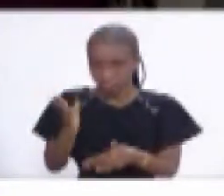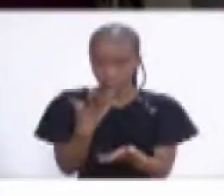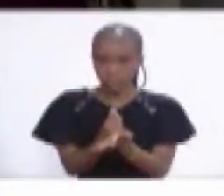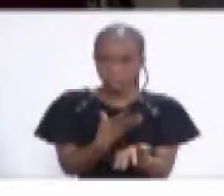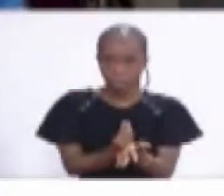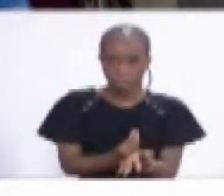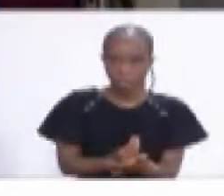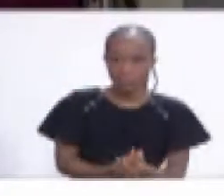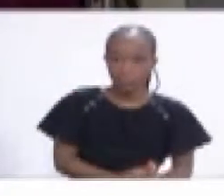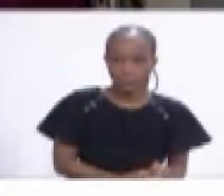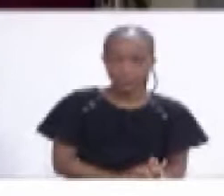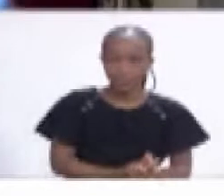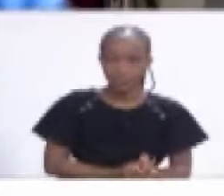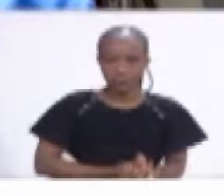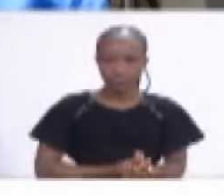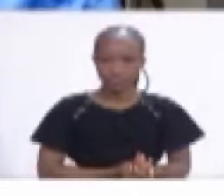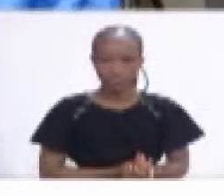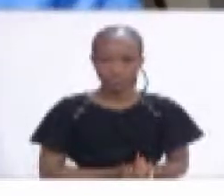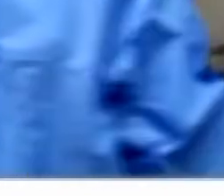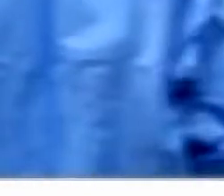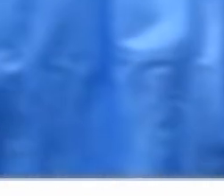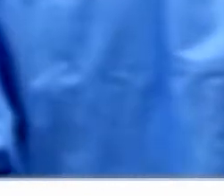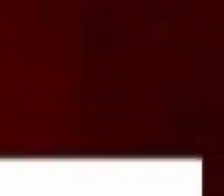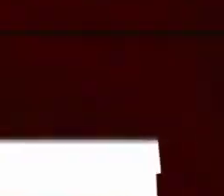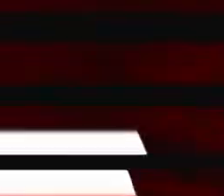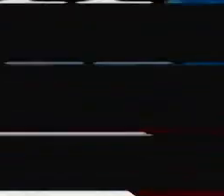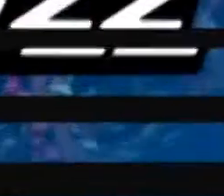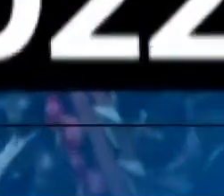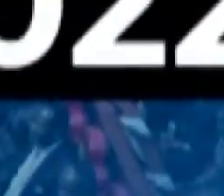shillings. Millie Kisenya for Ebru TV.